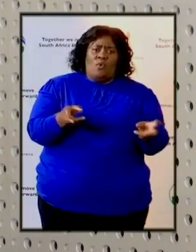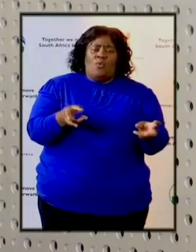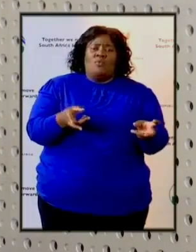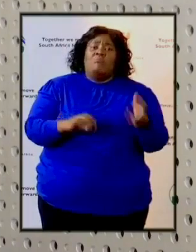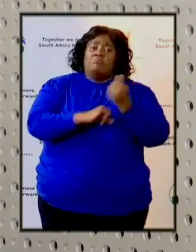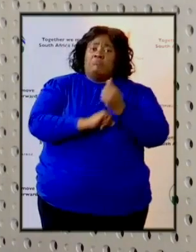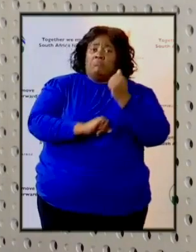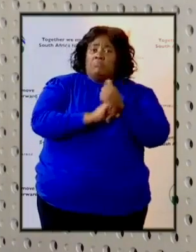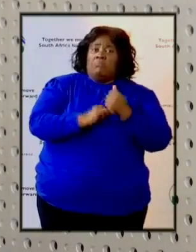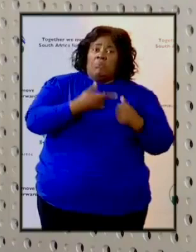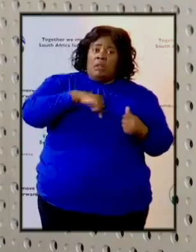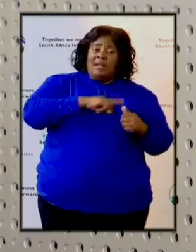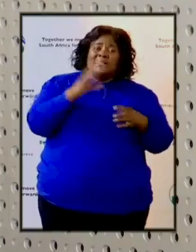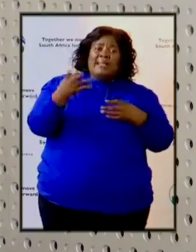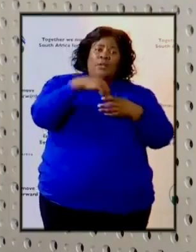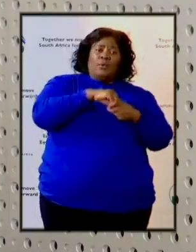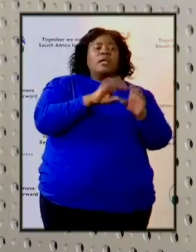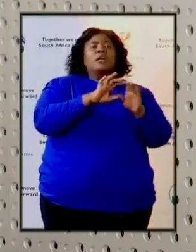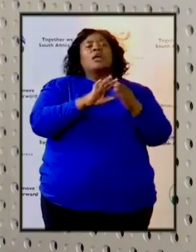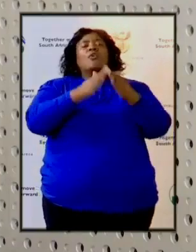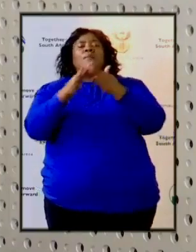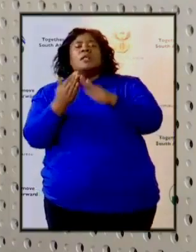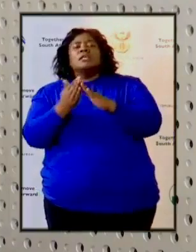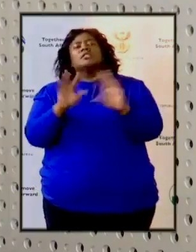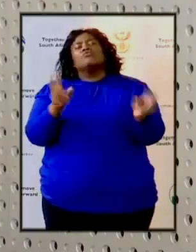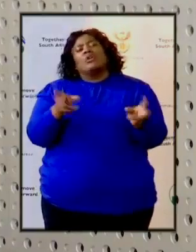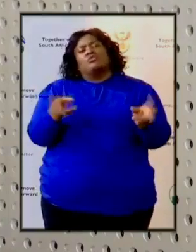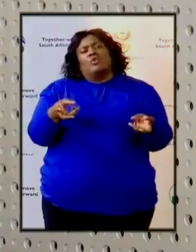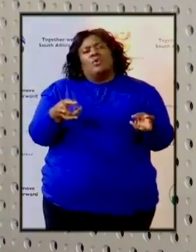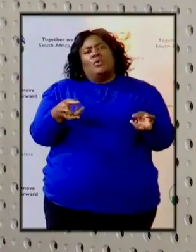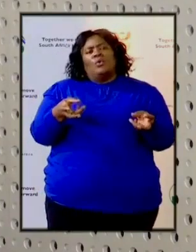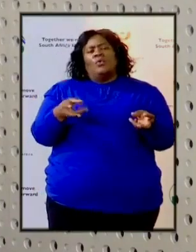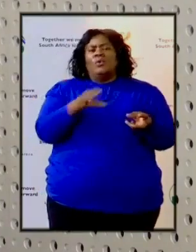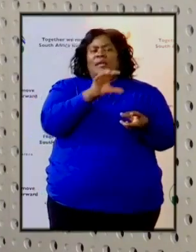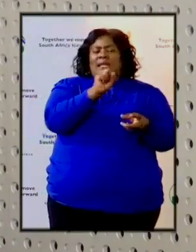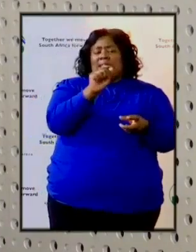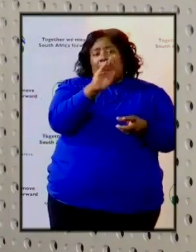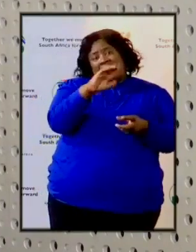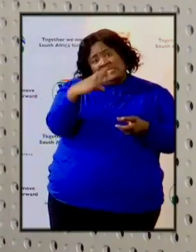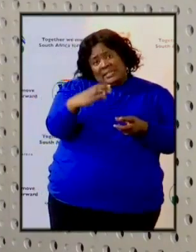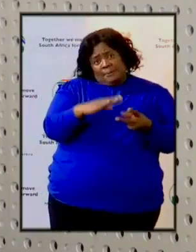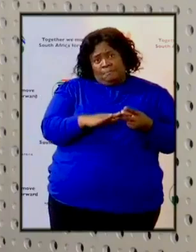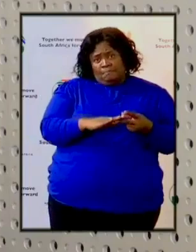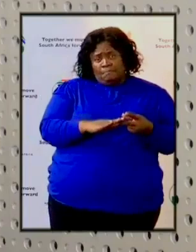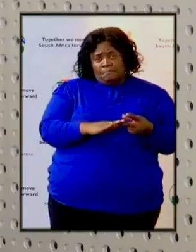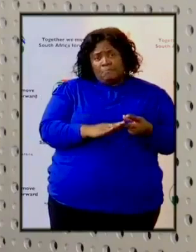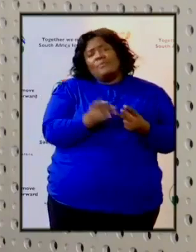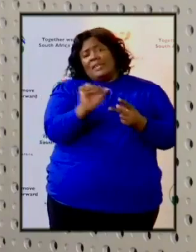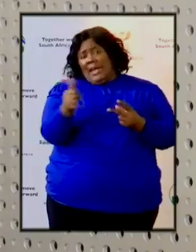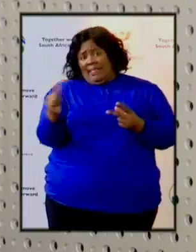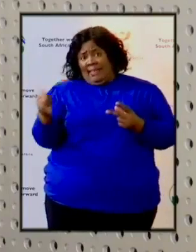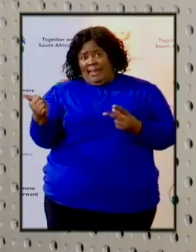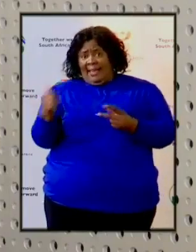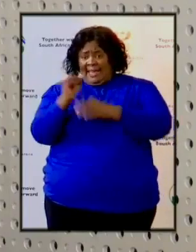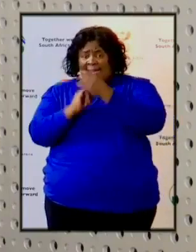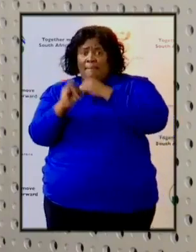broadcast, including community radio stations, SABC radio stations, and other